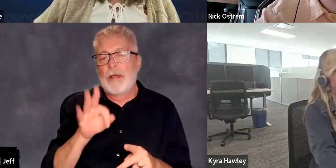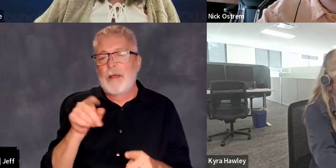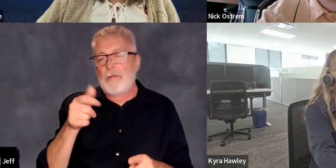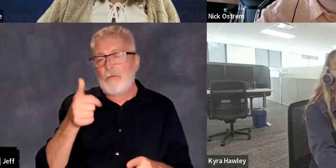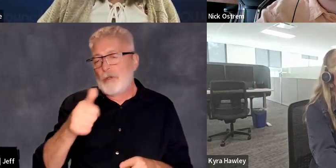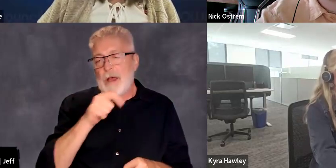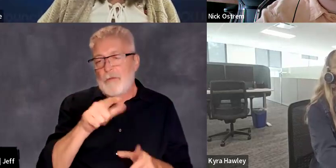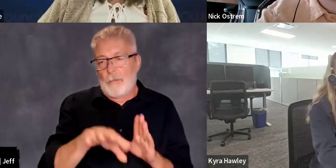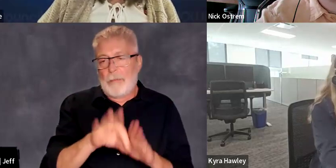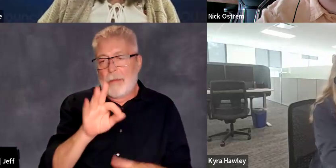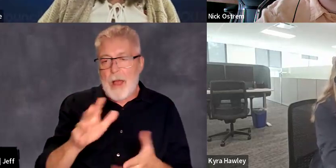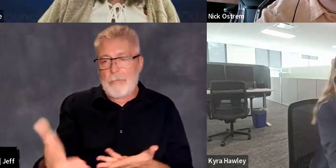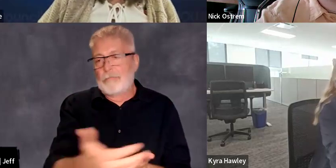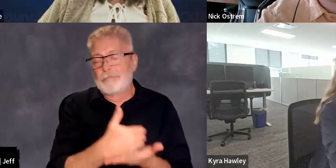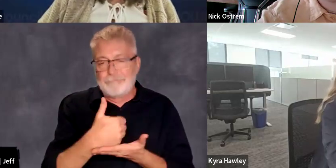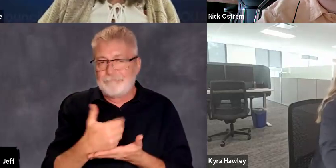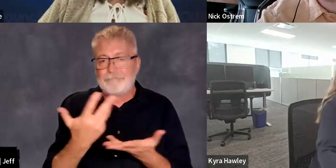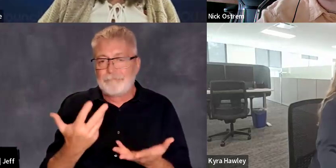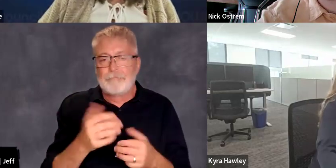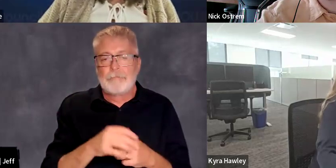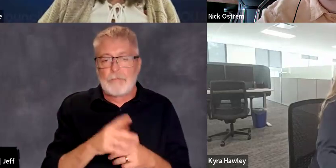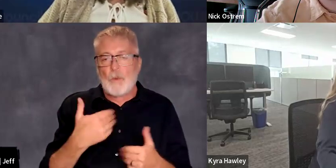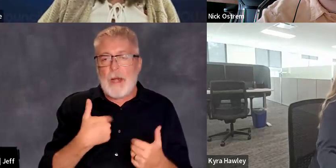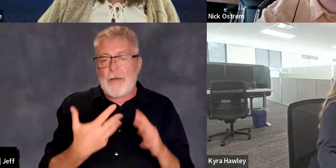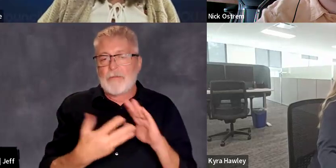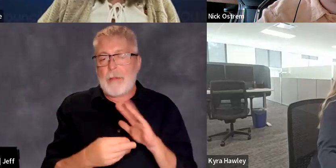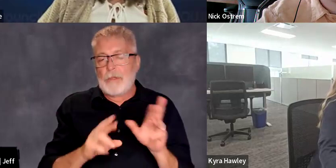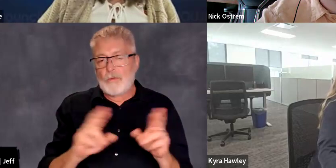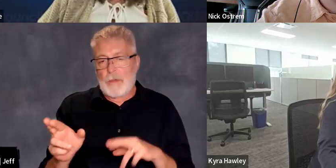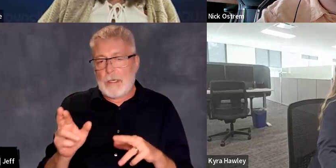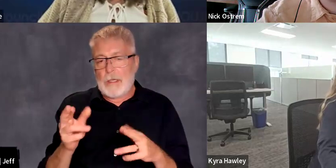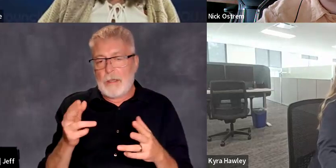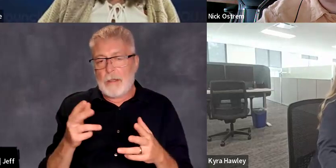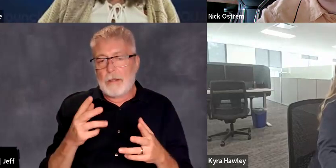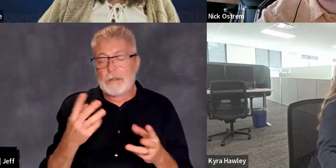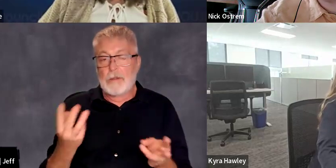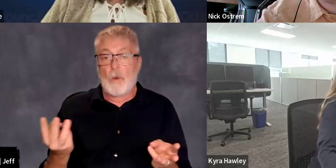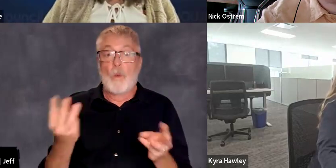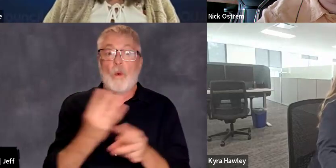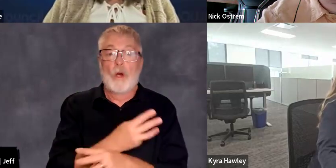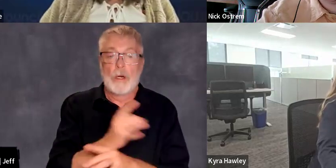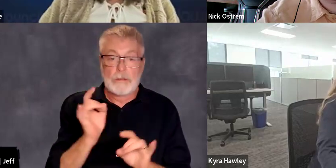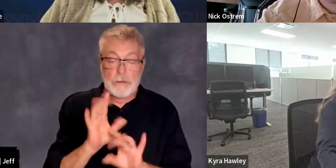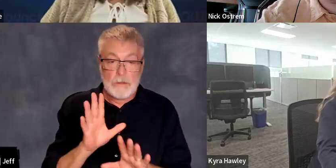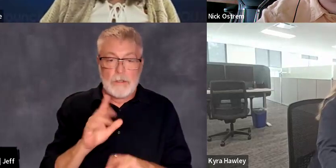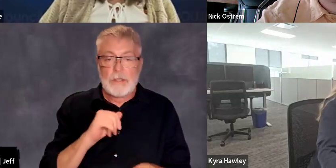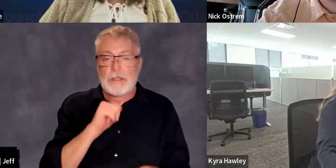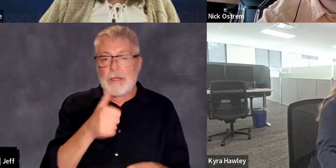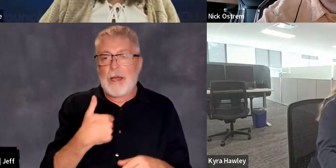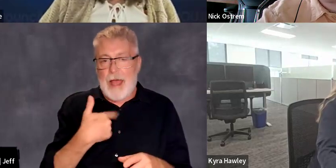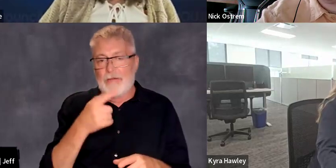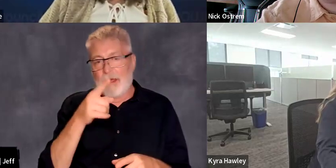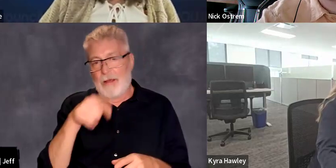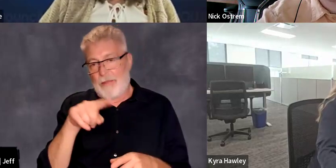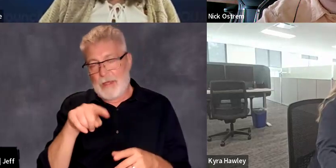them. And so you want to have those copies because the worst thing in the world is not having any of these